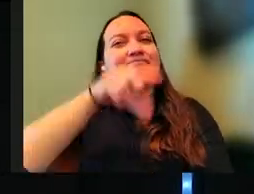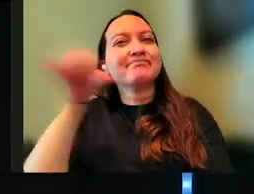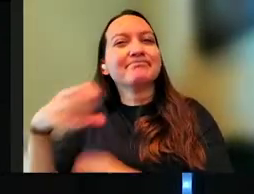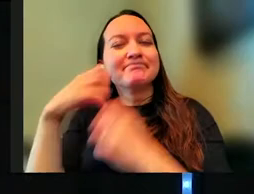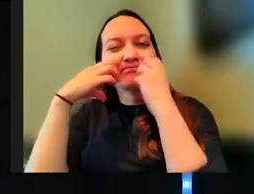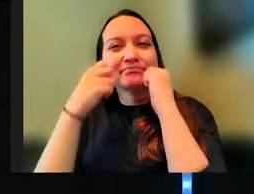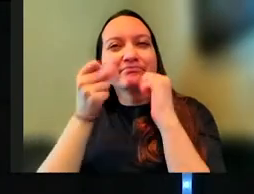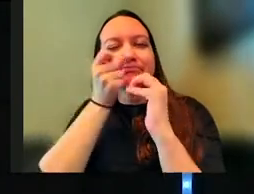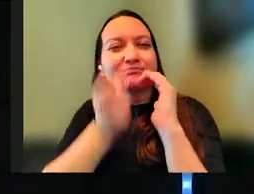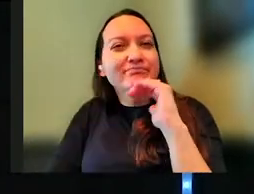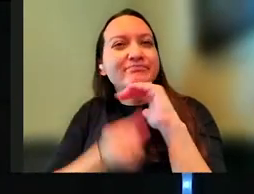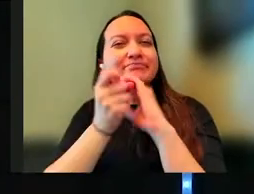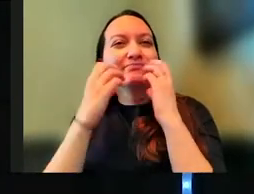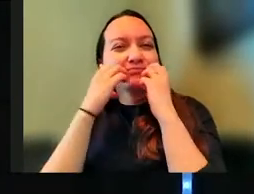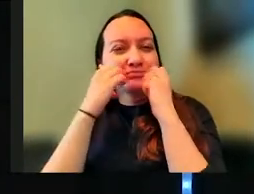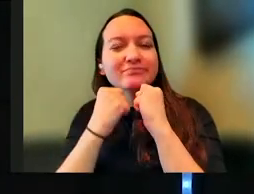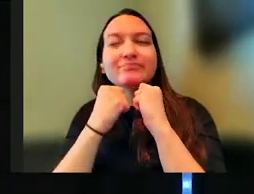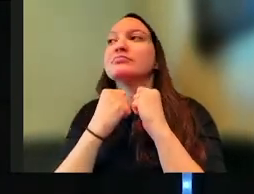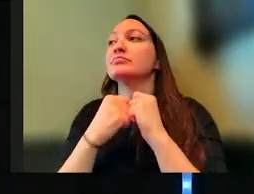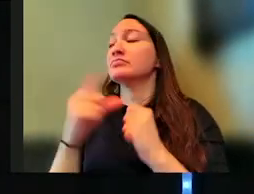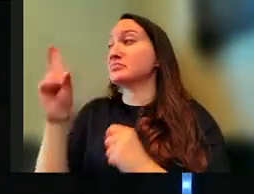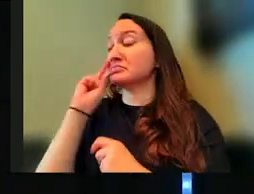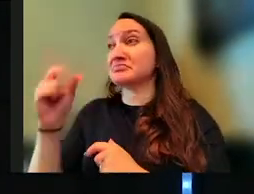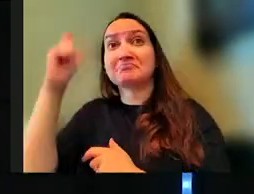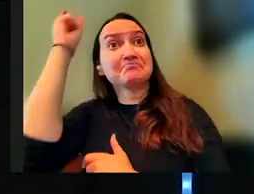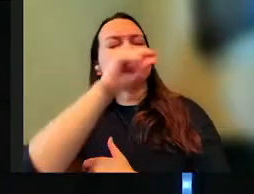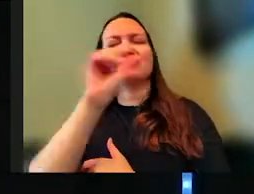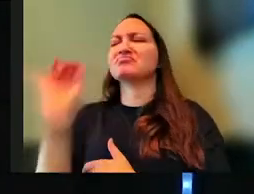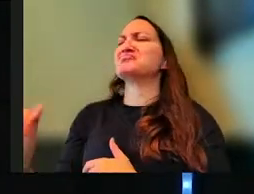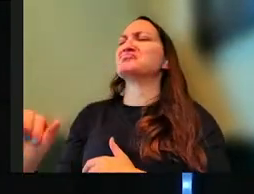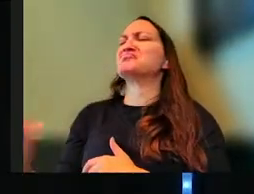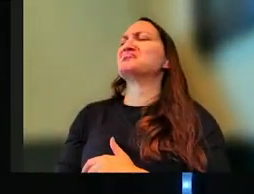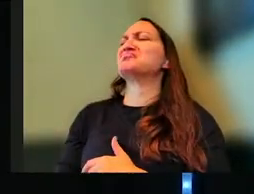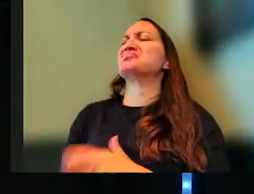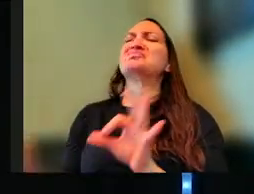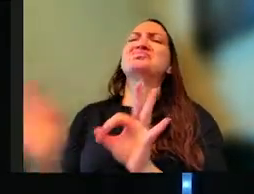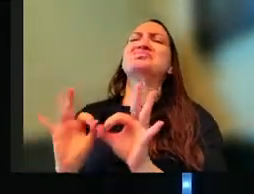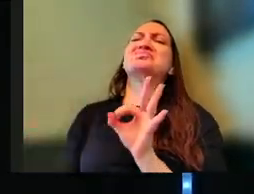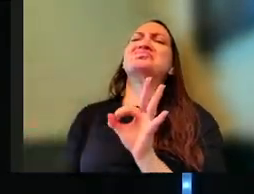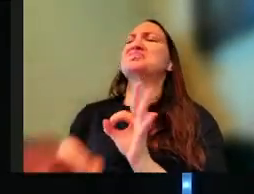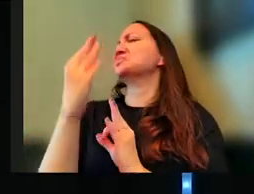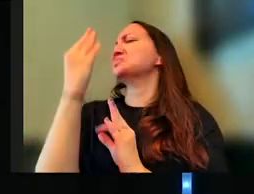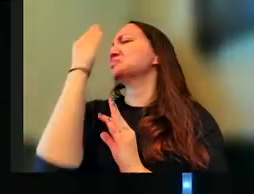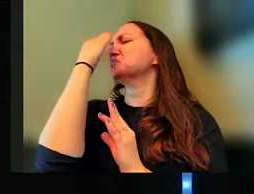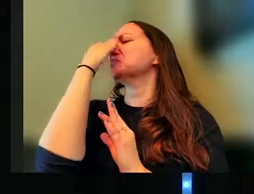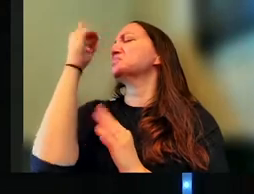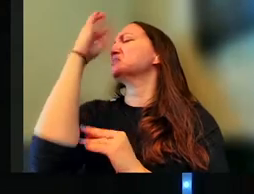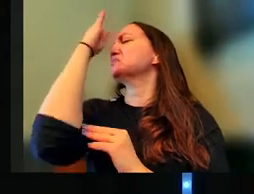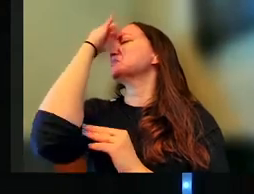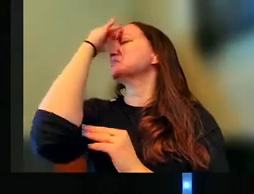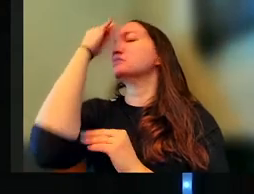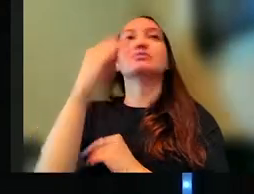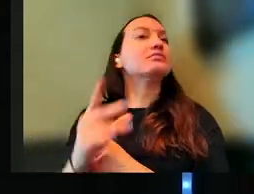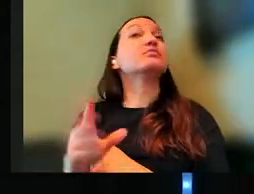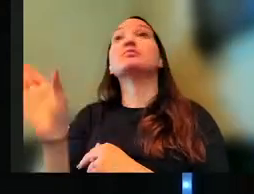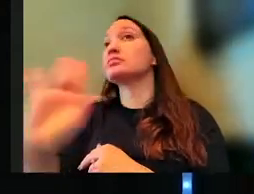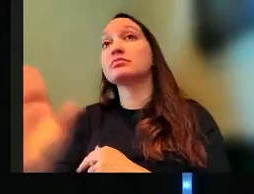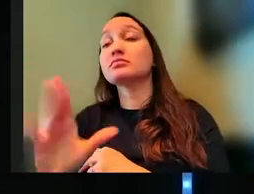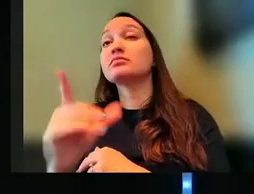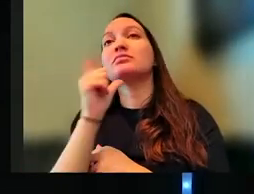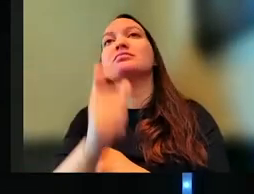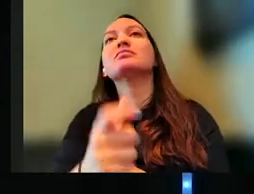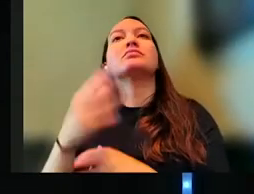Hidden treasure, right? We look at wisdom, and it's like, sometimes we just think, oh, it's just some knowledge. just some thoughts. And no, no, no. Lady Wisdom comes in, and she goes, no, no, no. This is